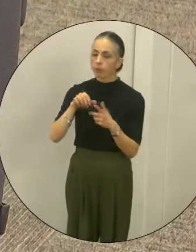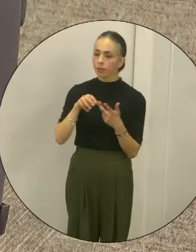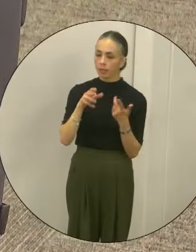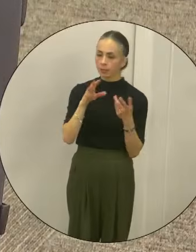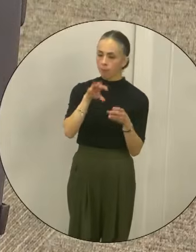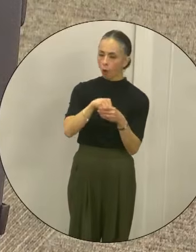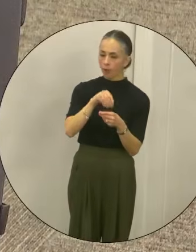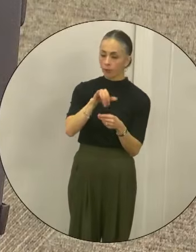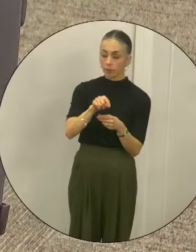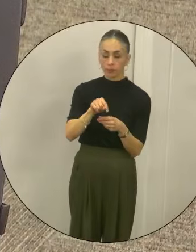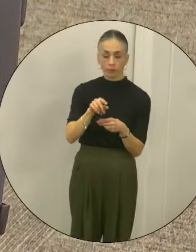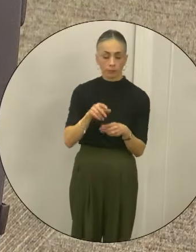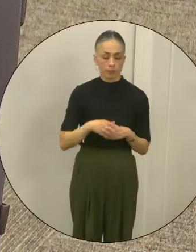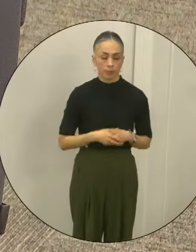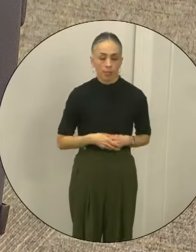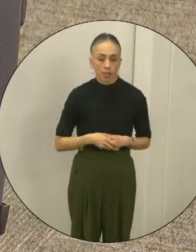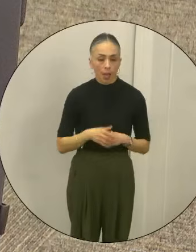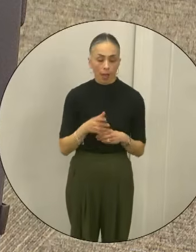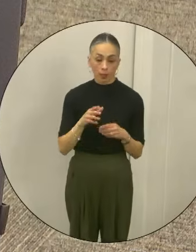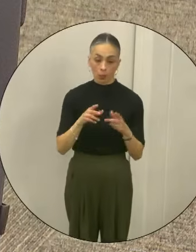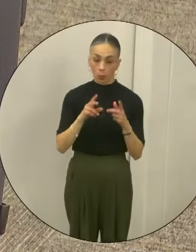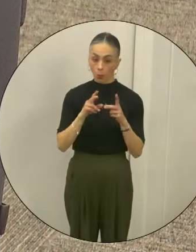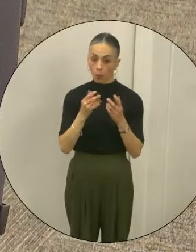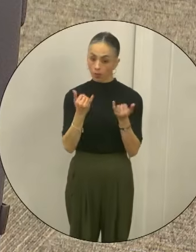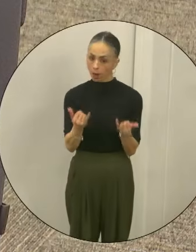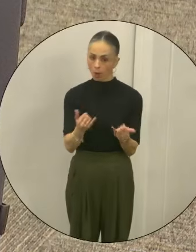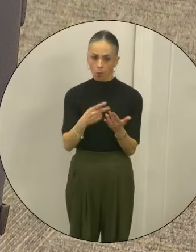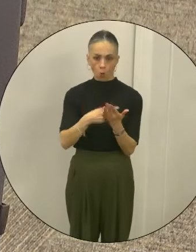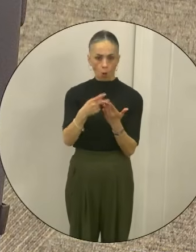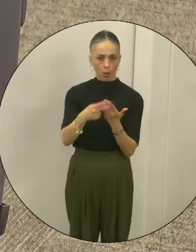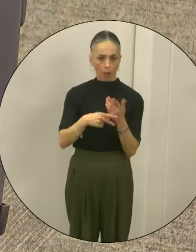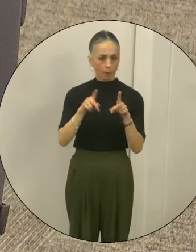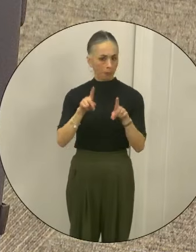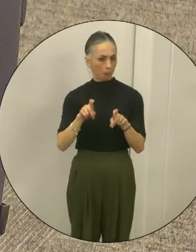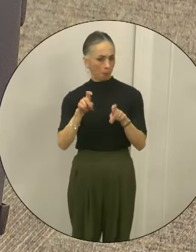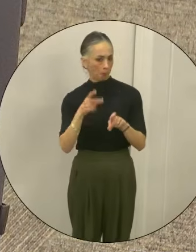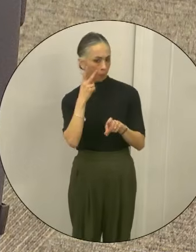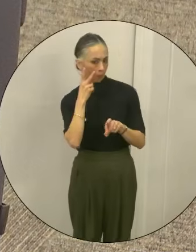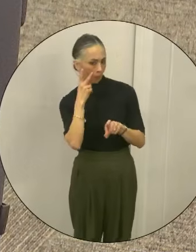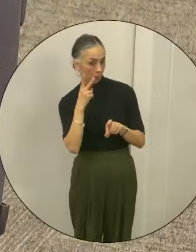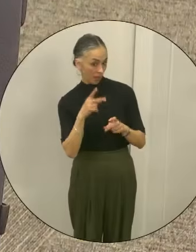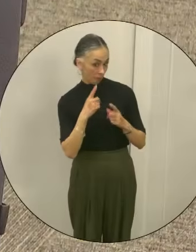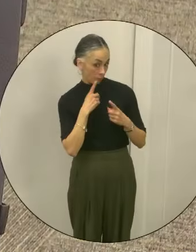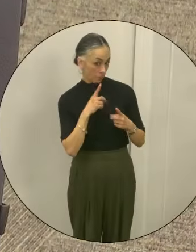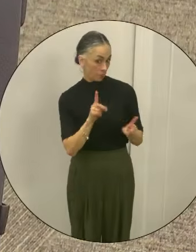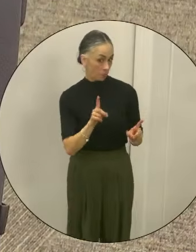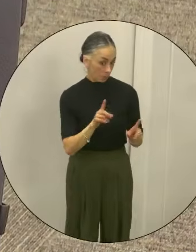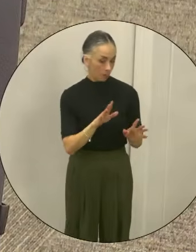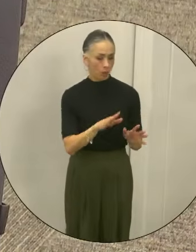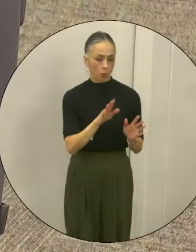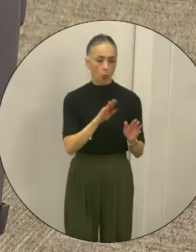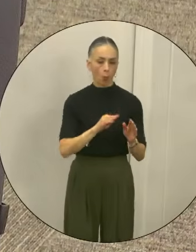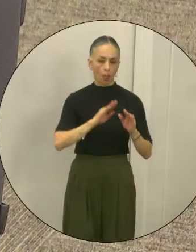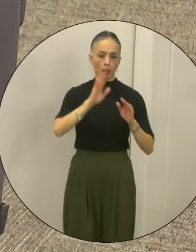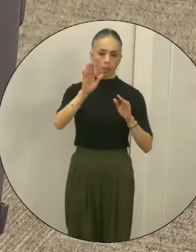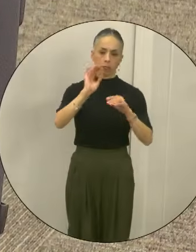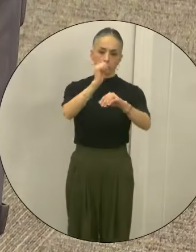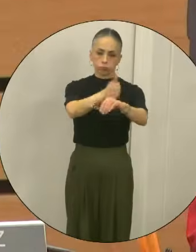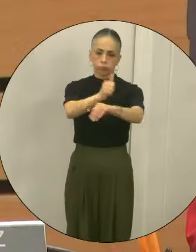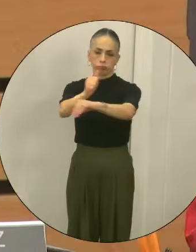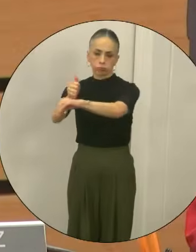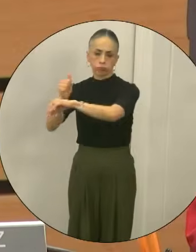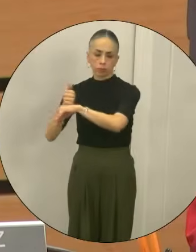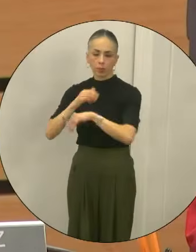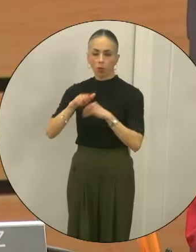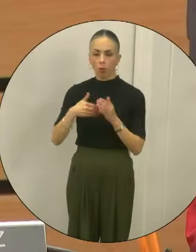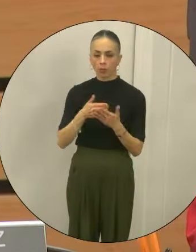that is absolutely part of this. And we'll pilot this out with the goal of expanding it out to all schools once we refine those processes here. That's great to hear. Thank you for